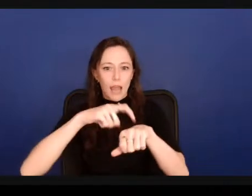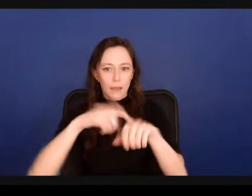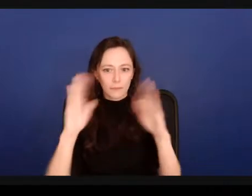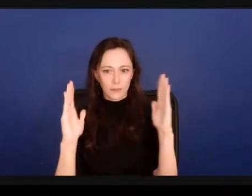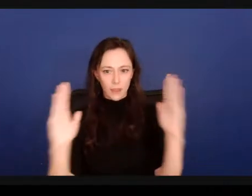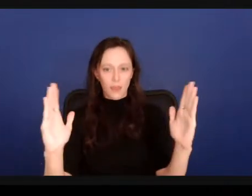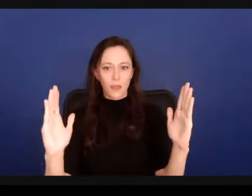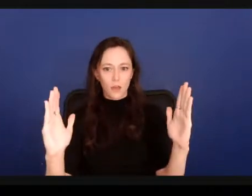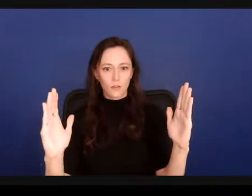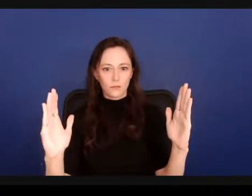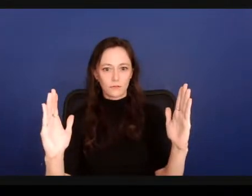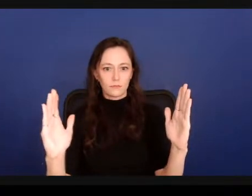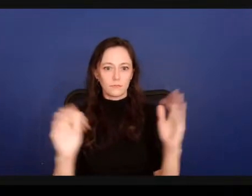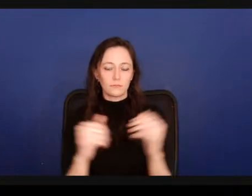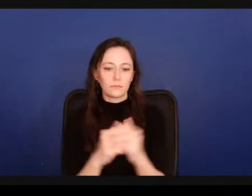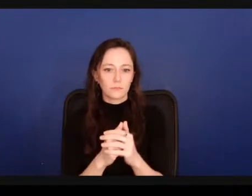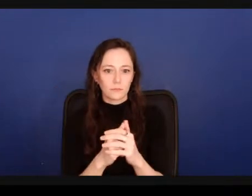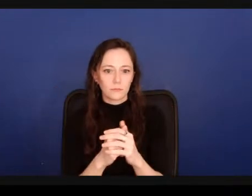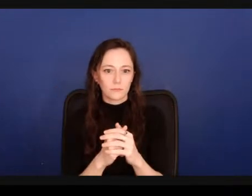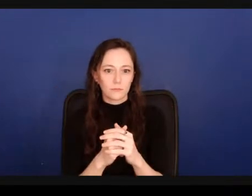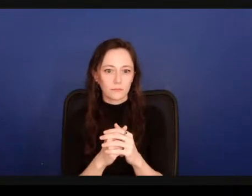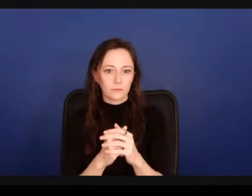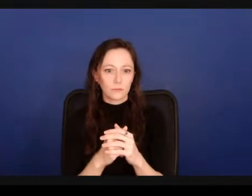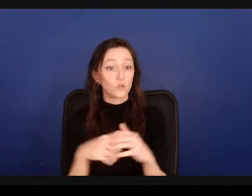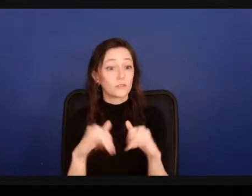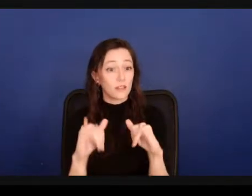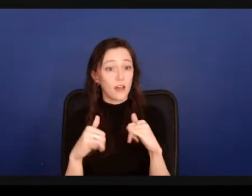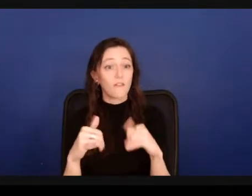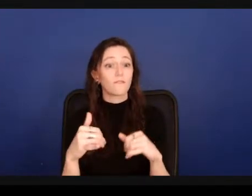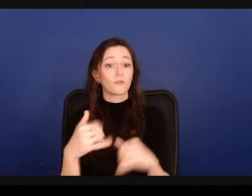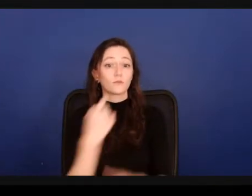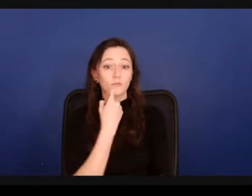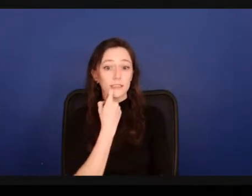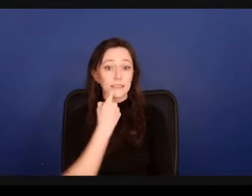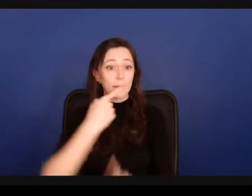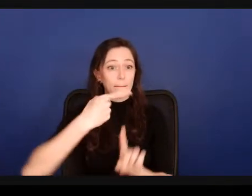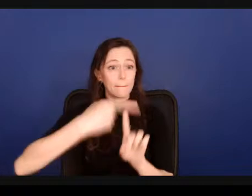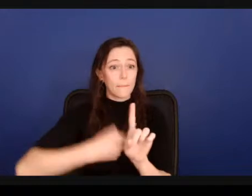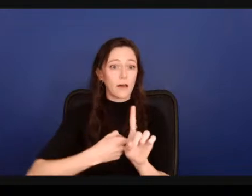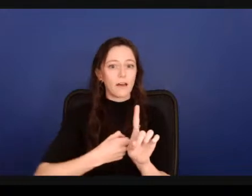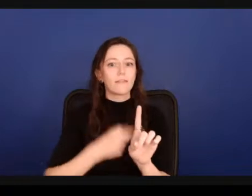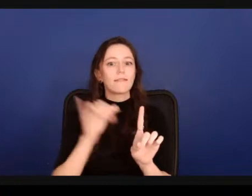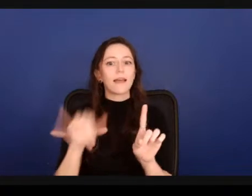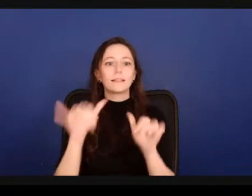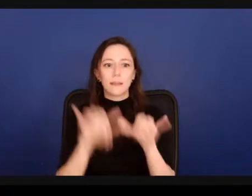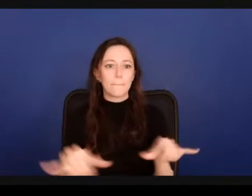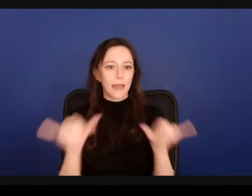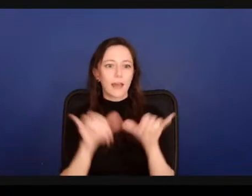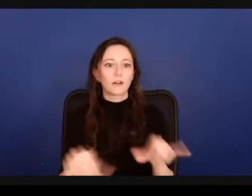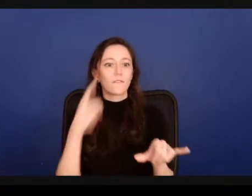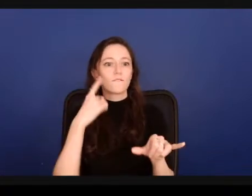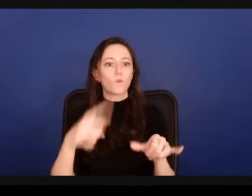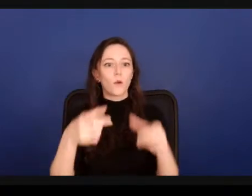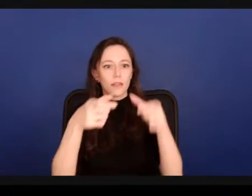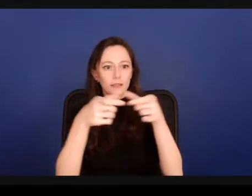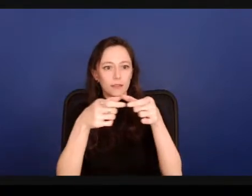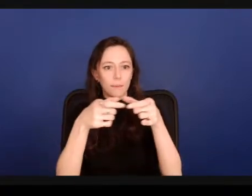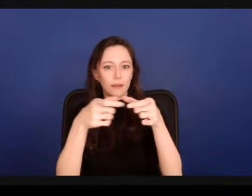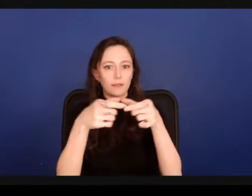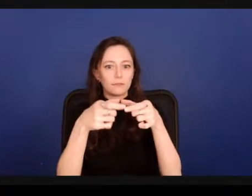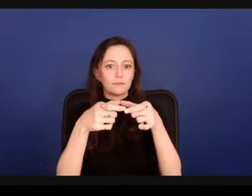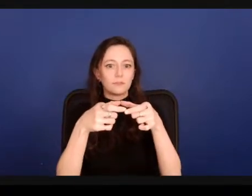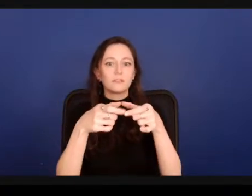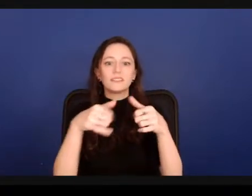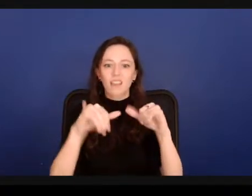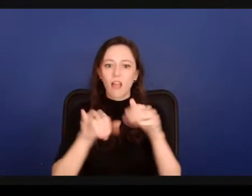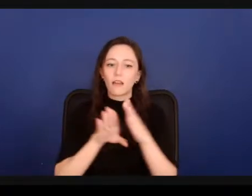next. But still, for the last month, there's a pattern for the summit, clearly increasing tilt. Maybe you